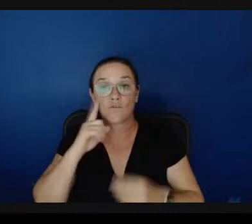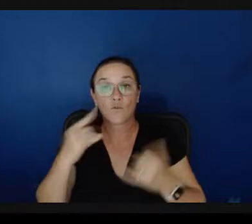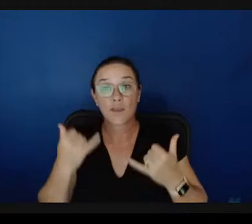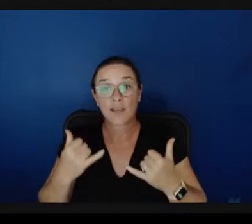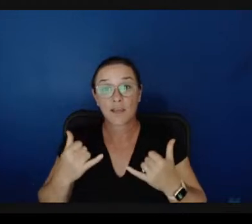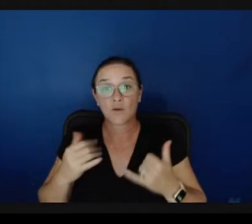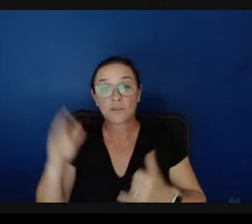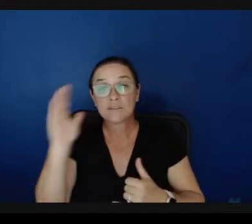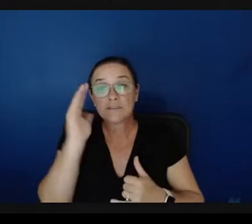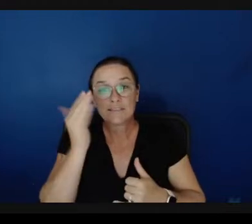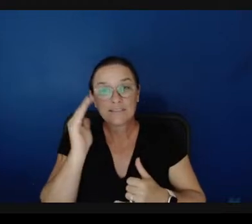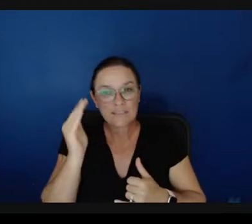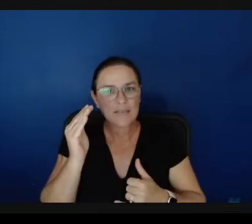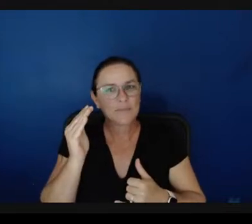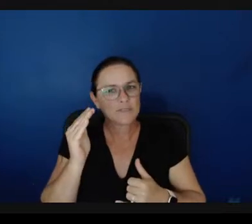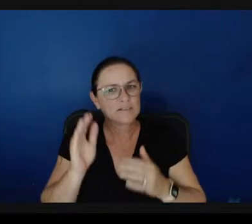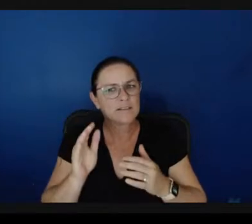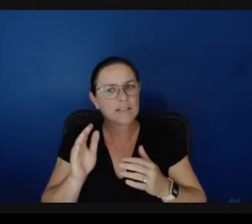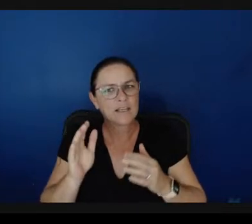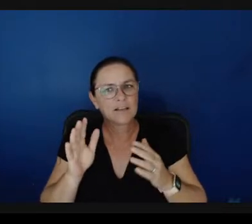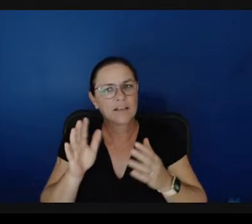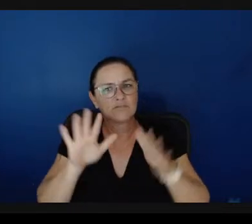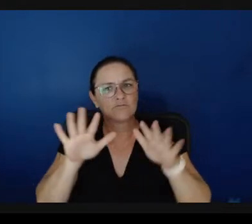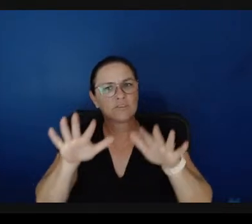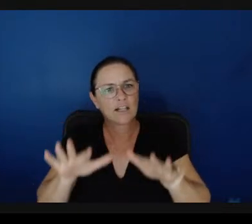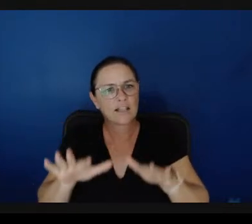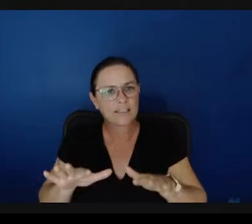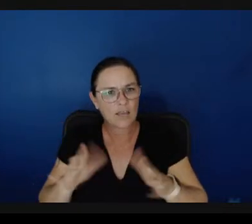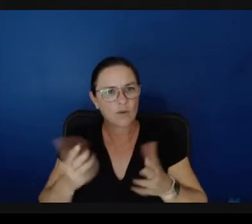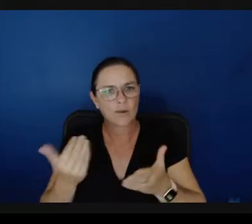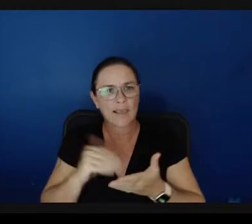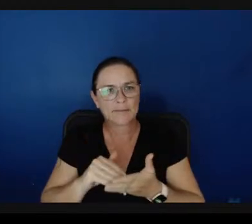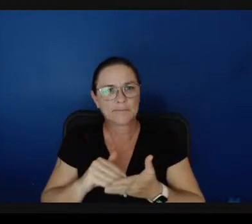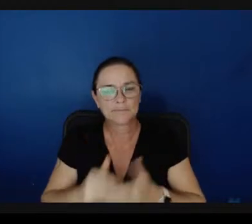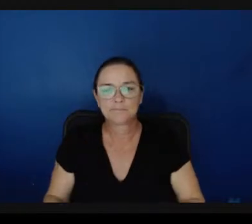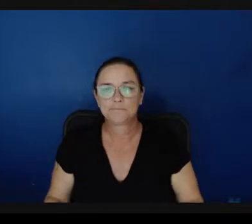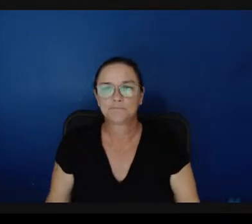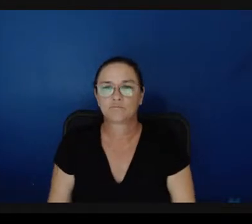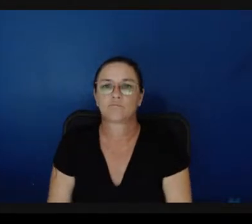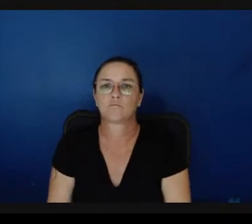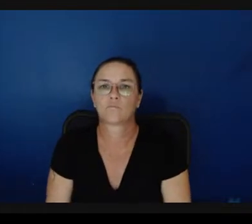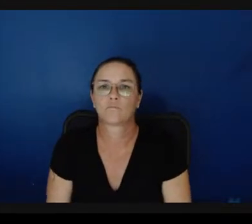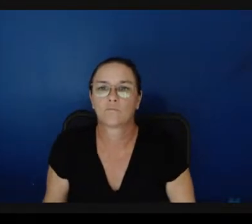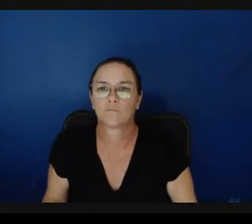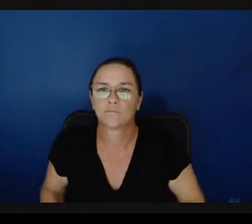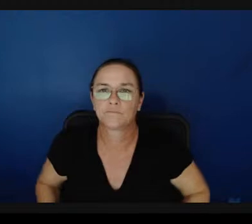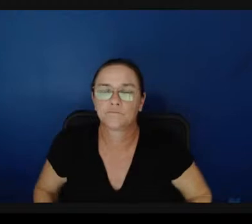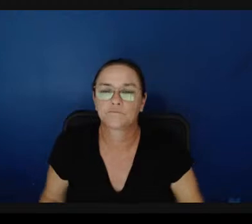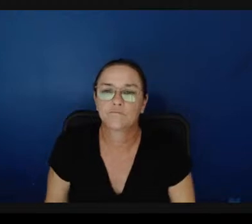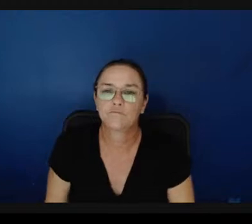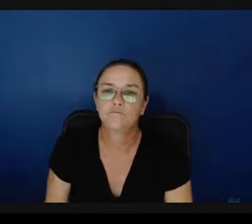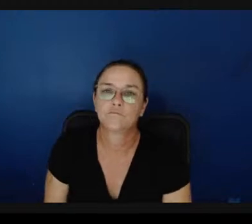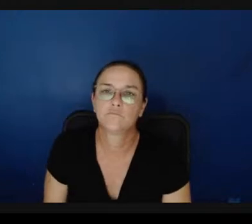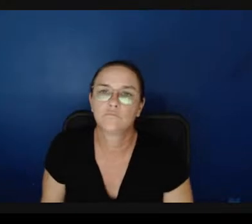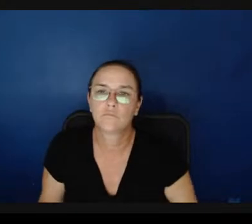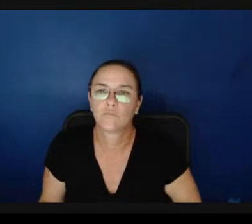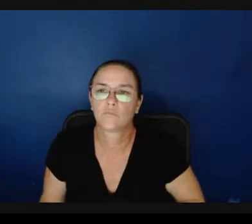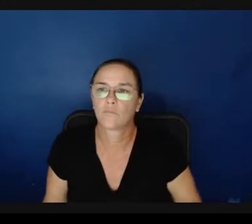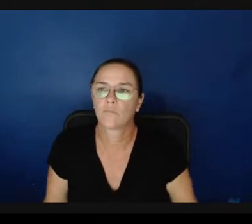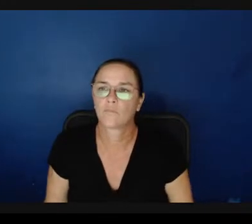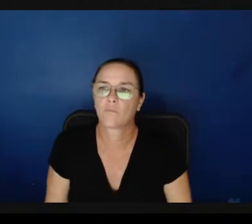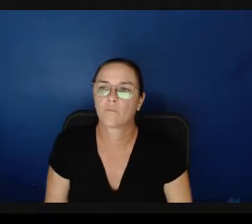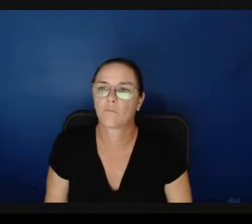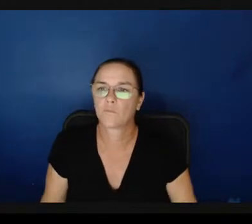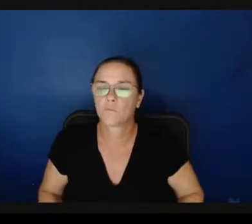to have found a way to adjust and quiet its pressure underground. If we look at the tilt on the volcano, we see